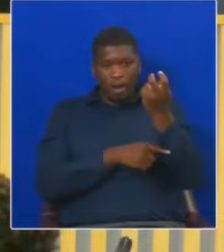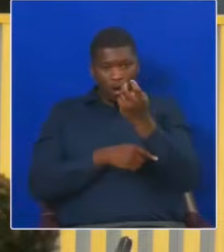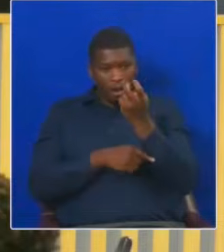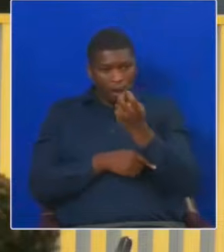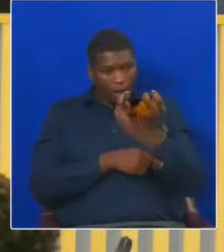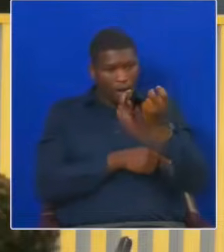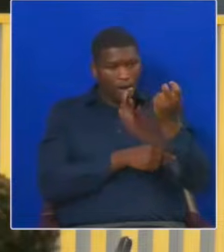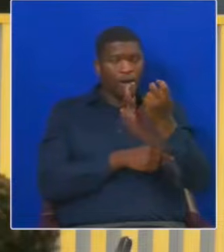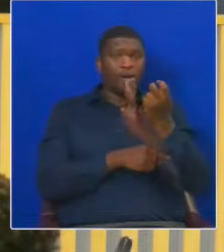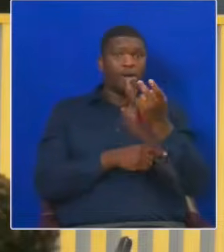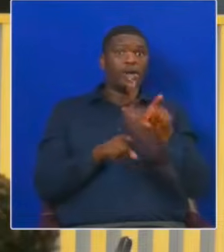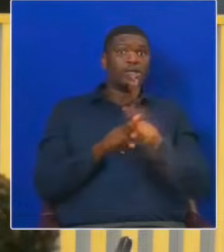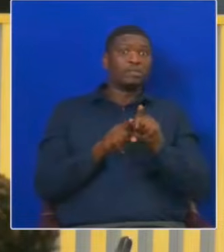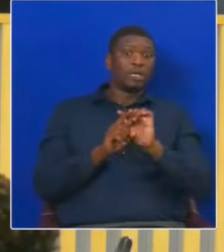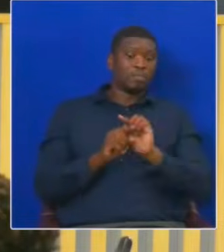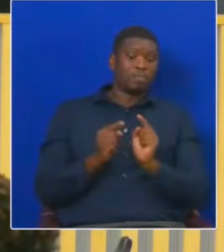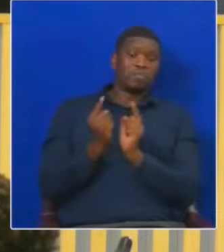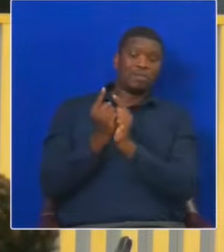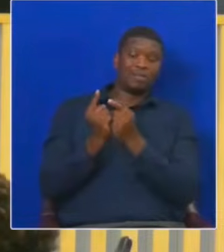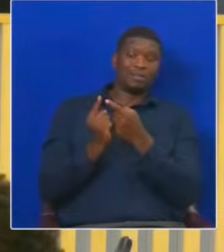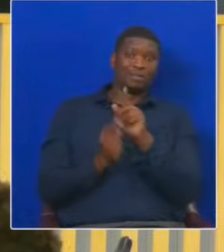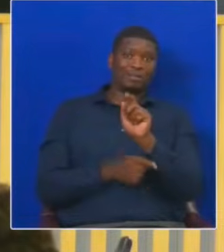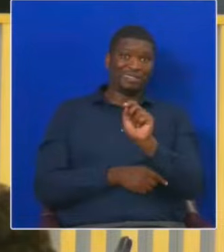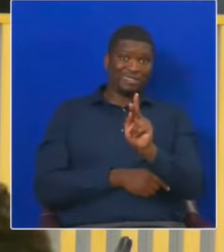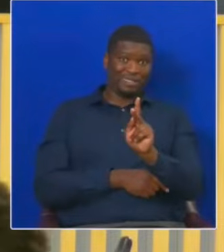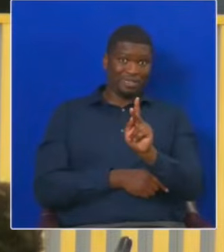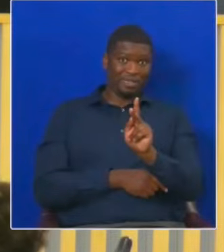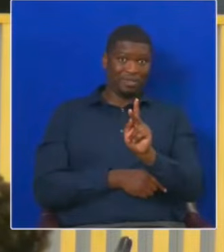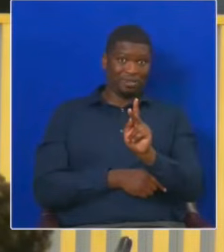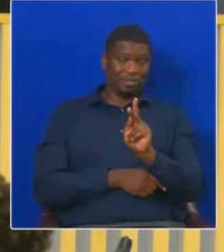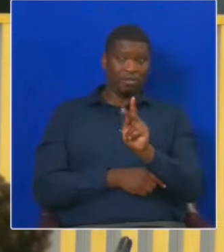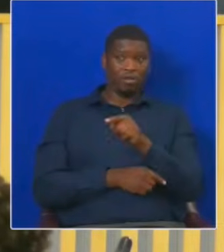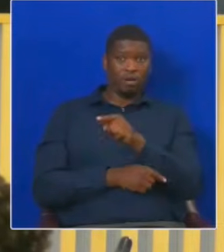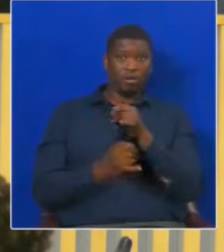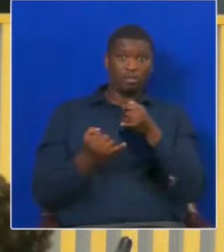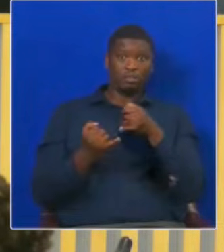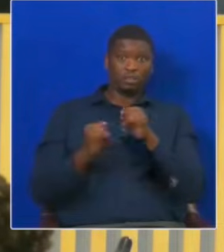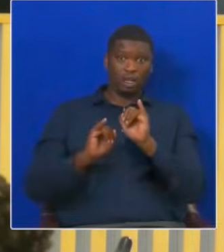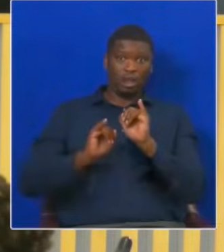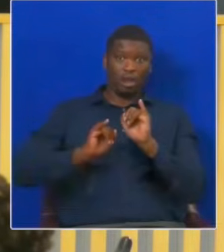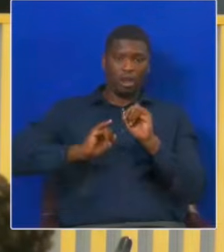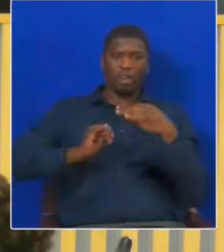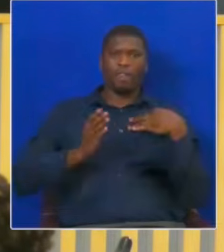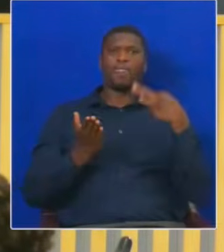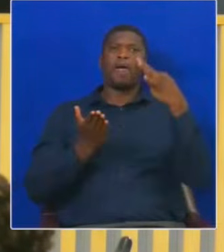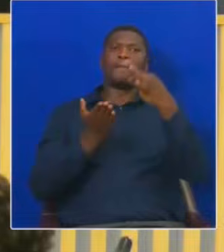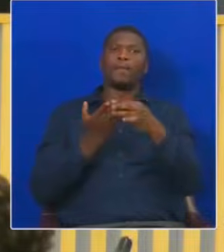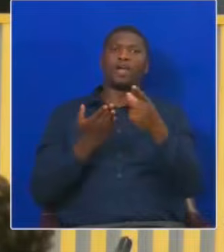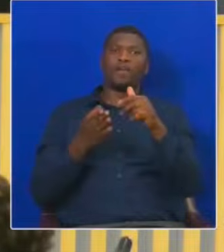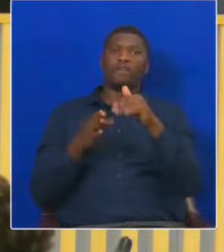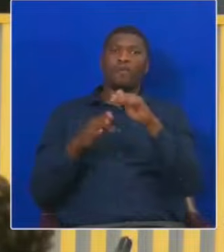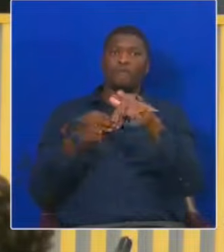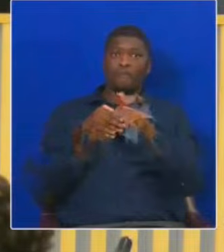Molefe whilst he was still applying for the bail, that was refused.